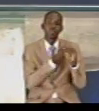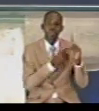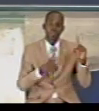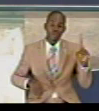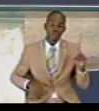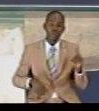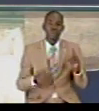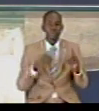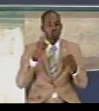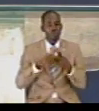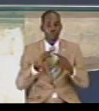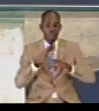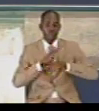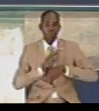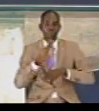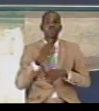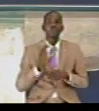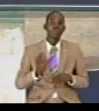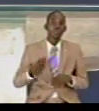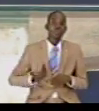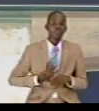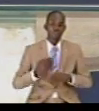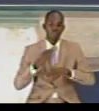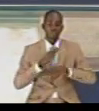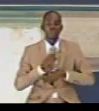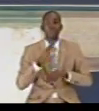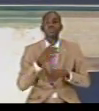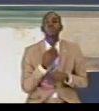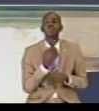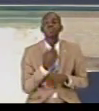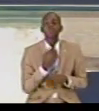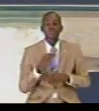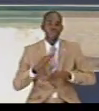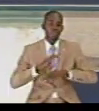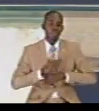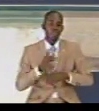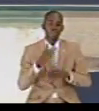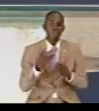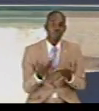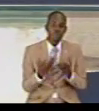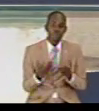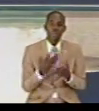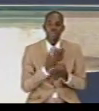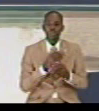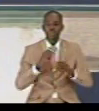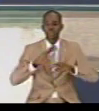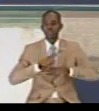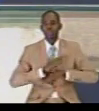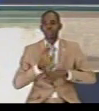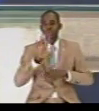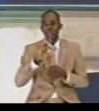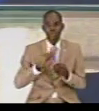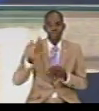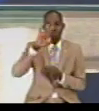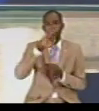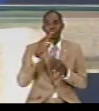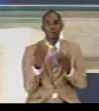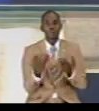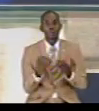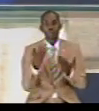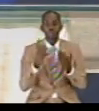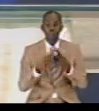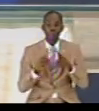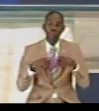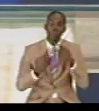soul, satisfy your longing, and to satisfy your spiritual desire. You want to go higher in